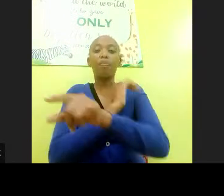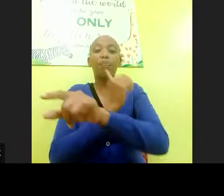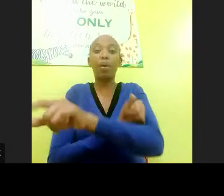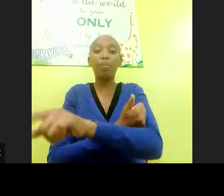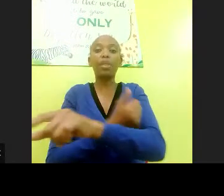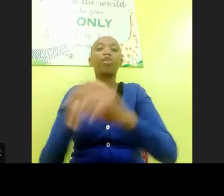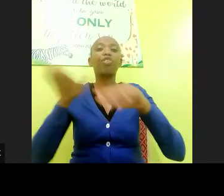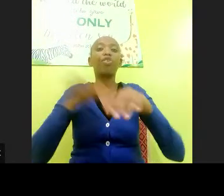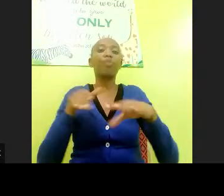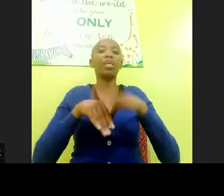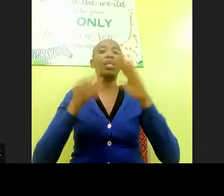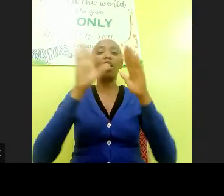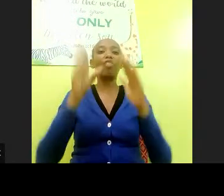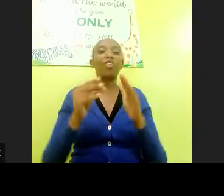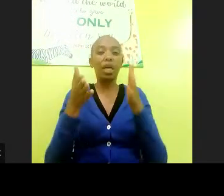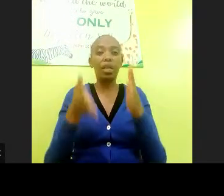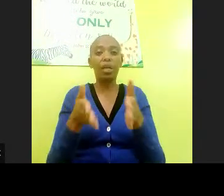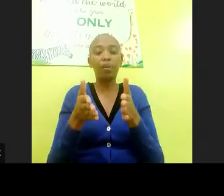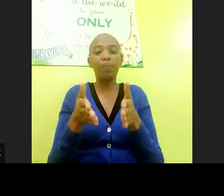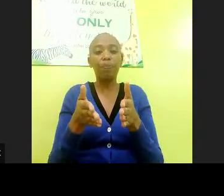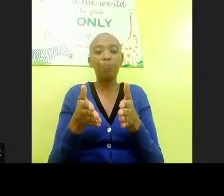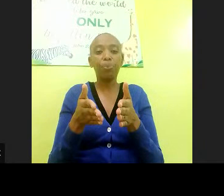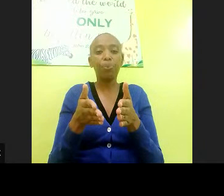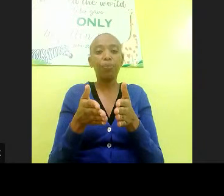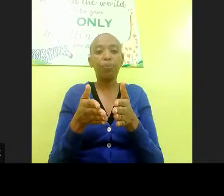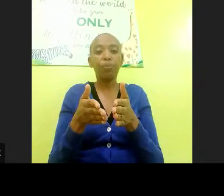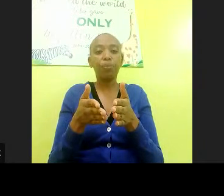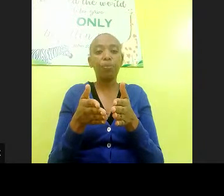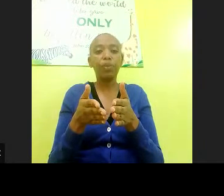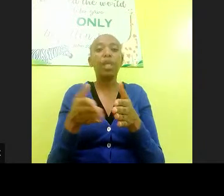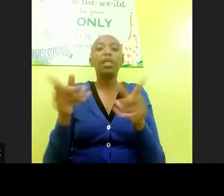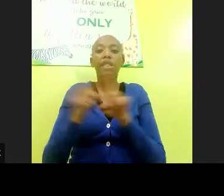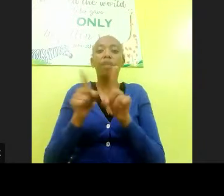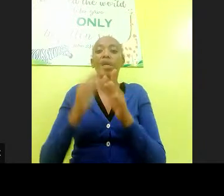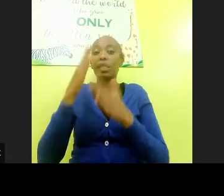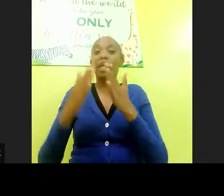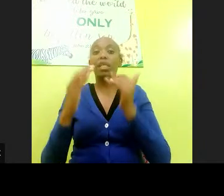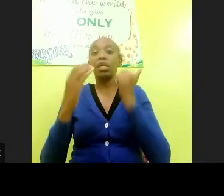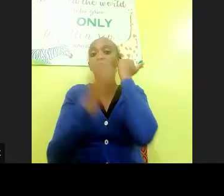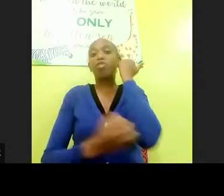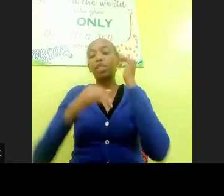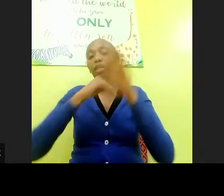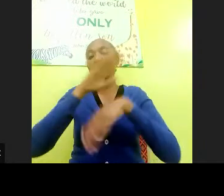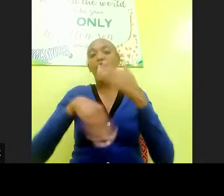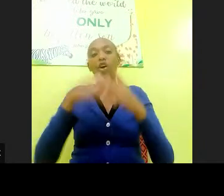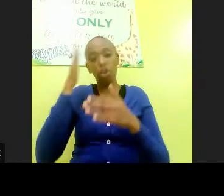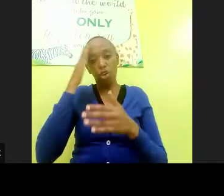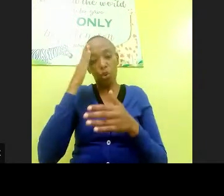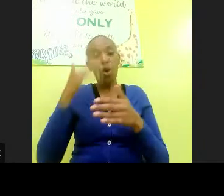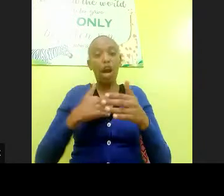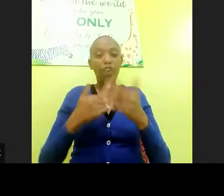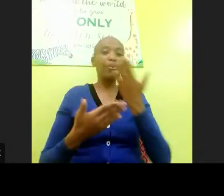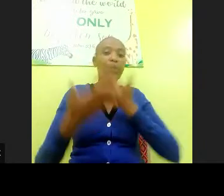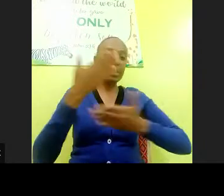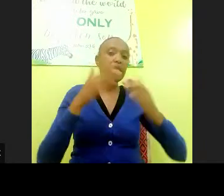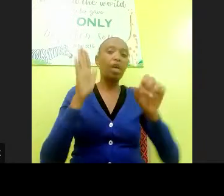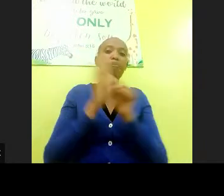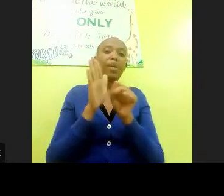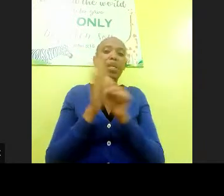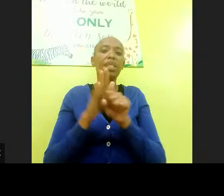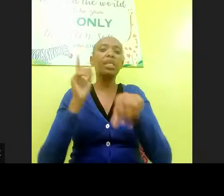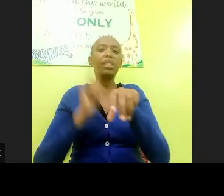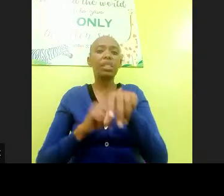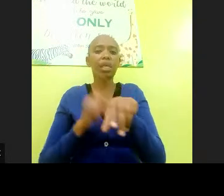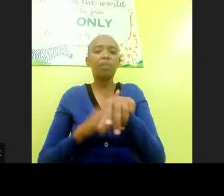Africa. So ending poverty, I think we all know and have been discussing many times before,